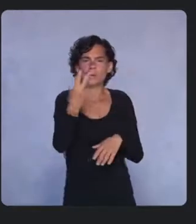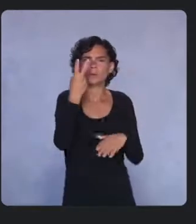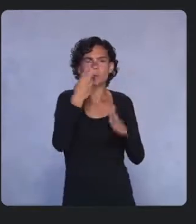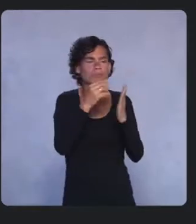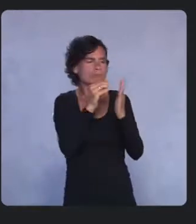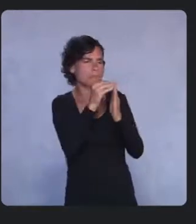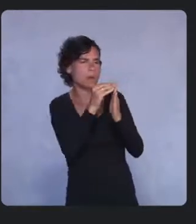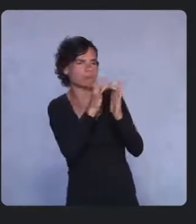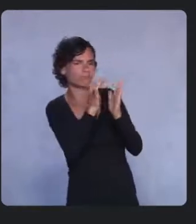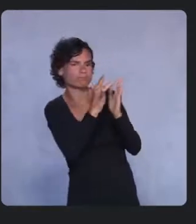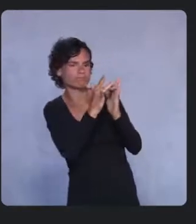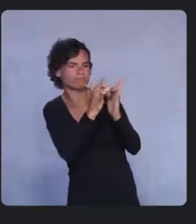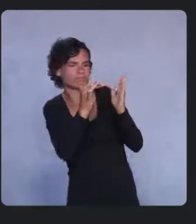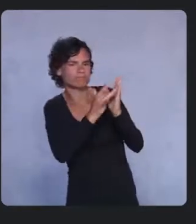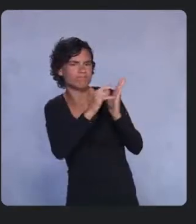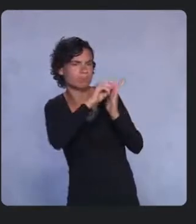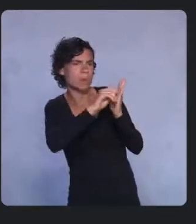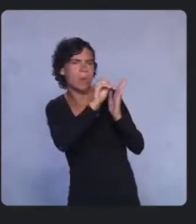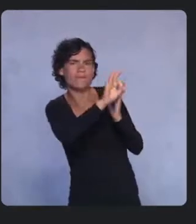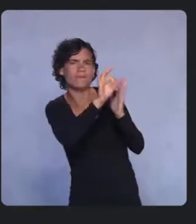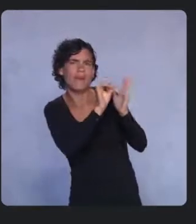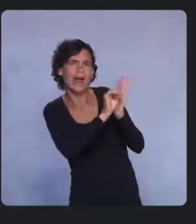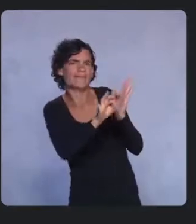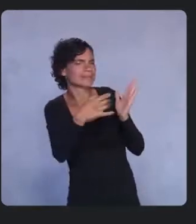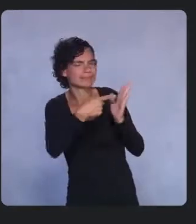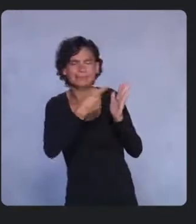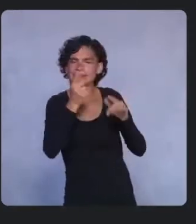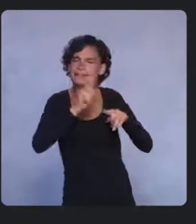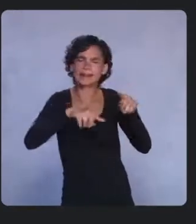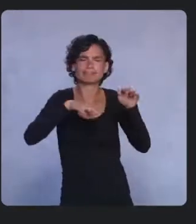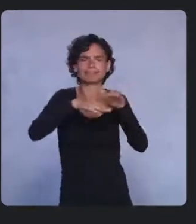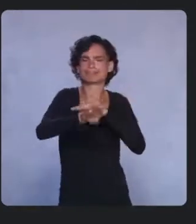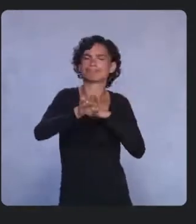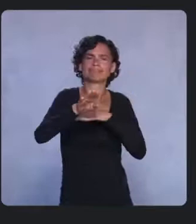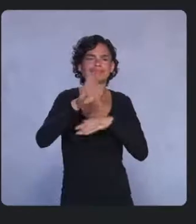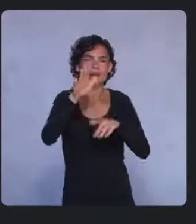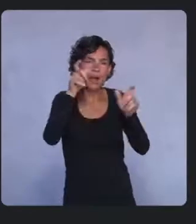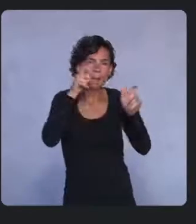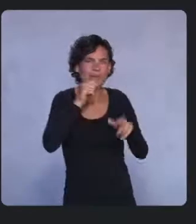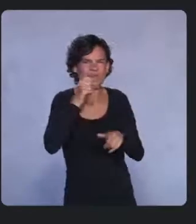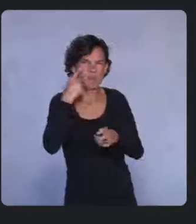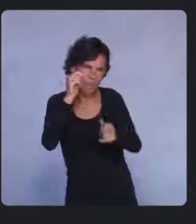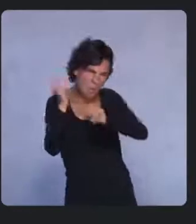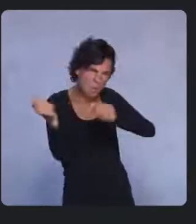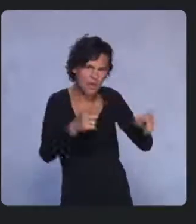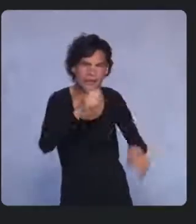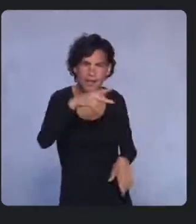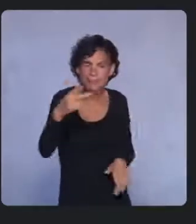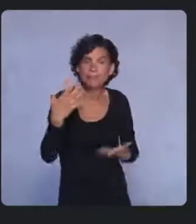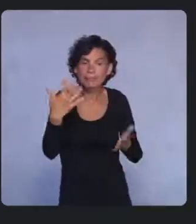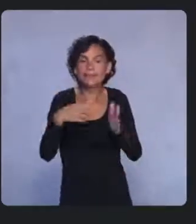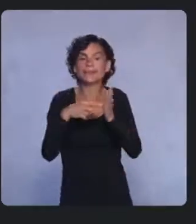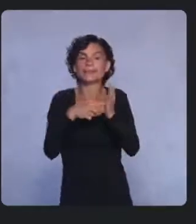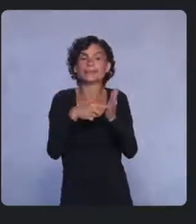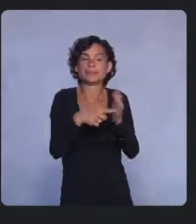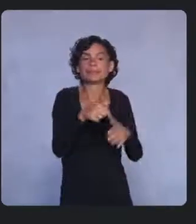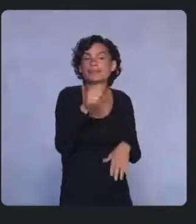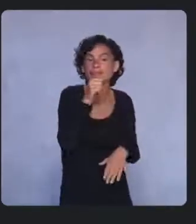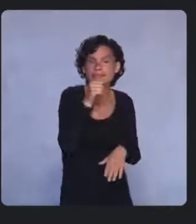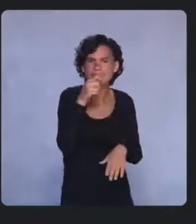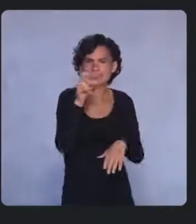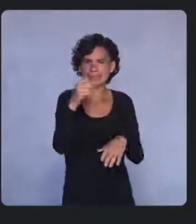can completely disable those sensors for every app. So those are a few examples of privacy you can immediately